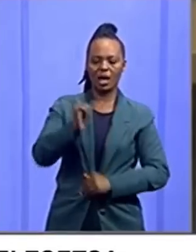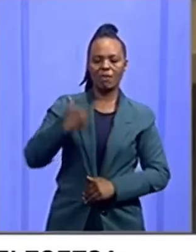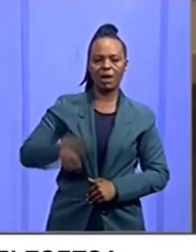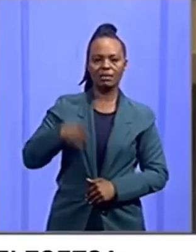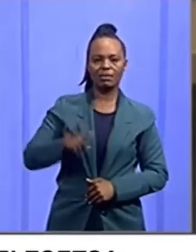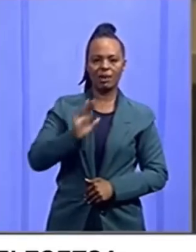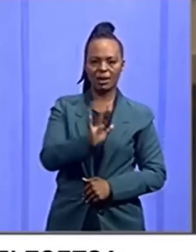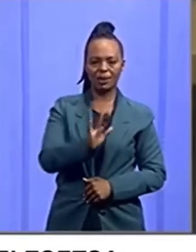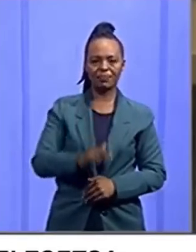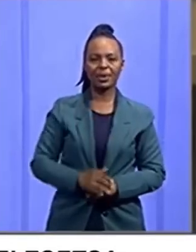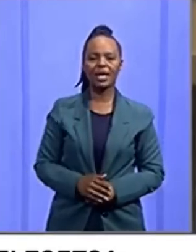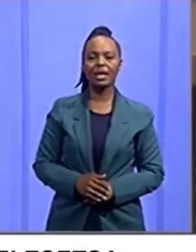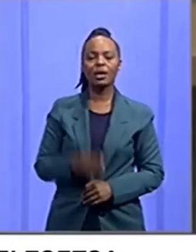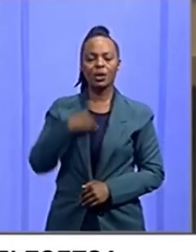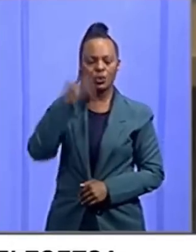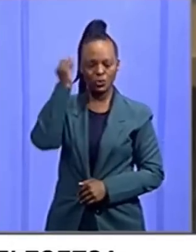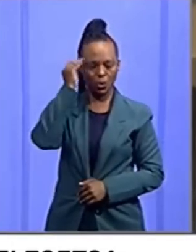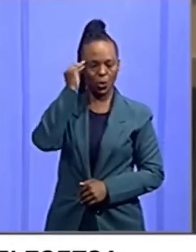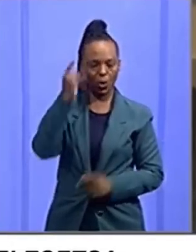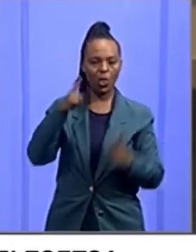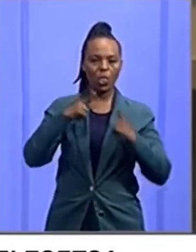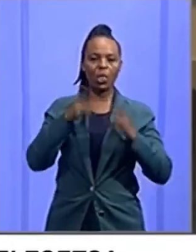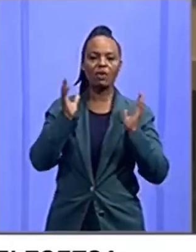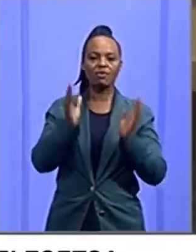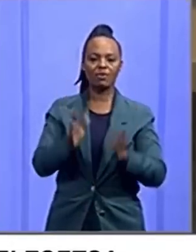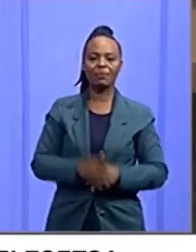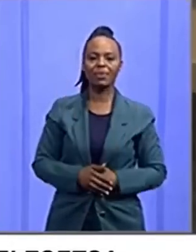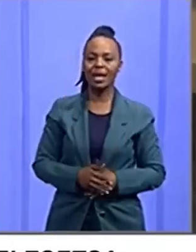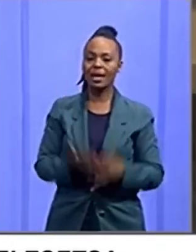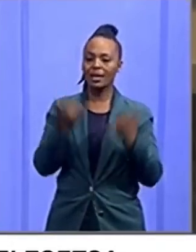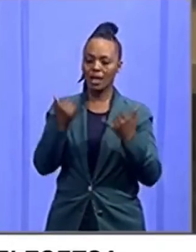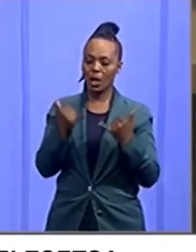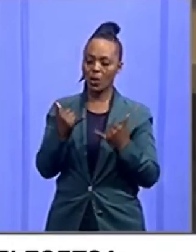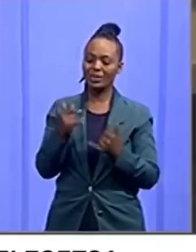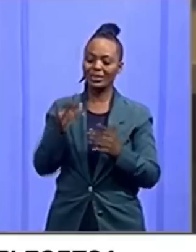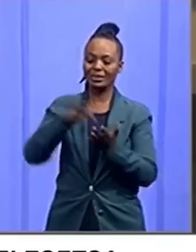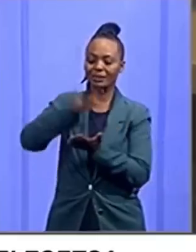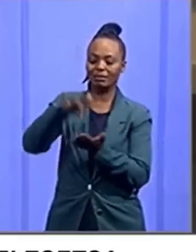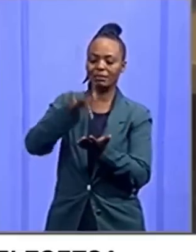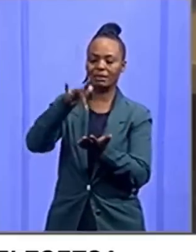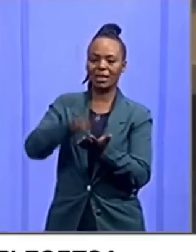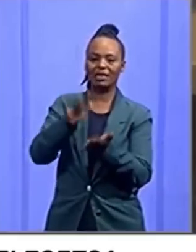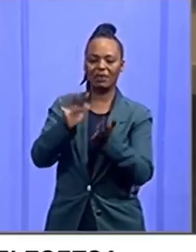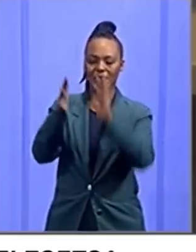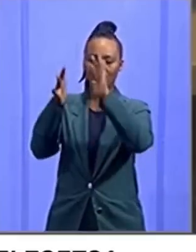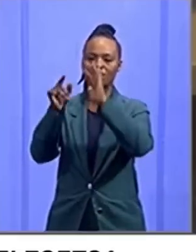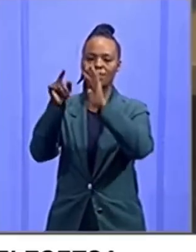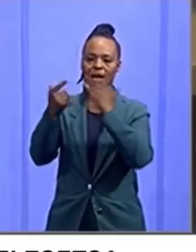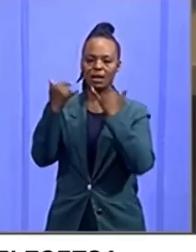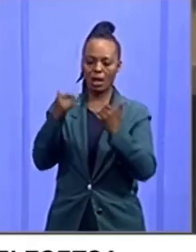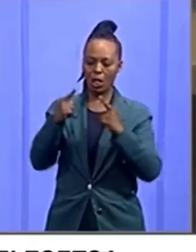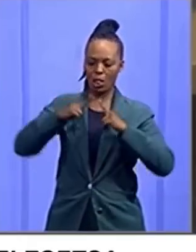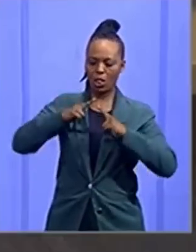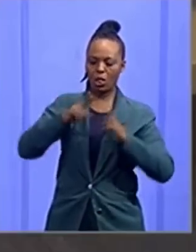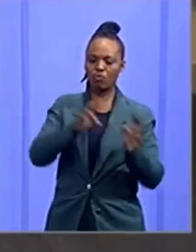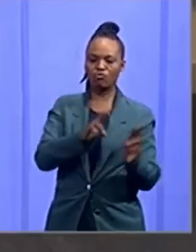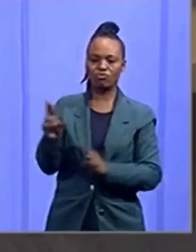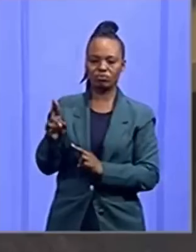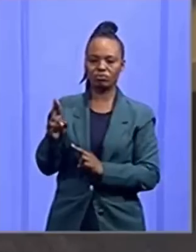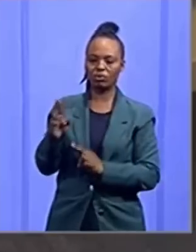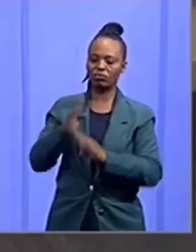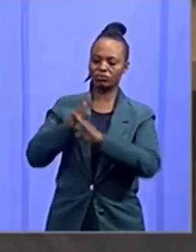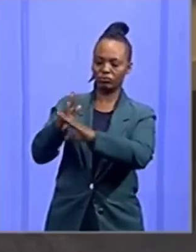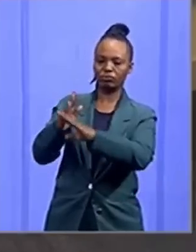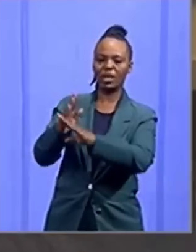city. We are aware of that, and the Disaster Operations Center is deploying accordingly. As and when we receive information